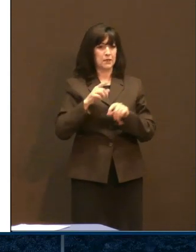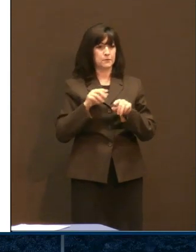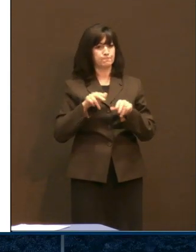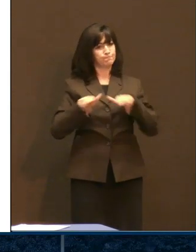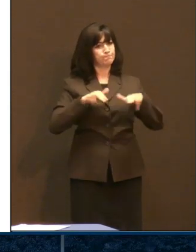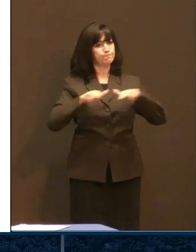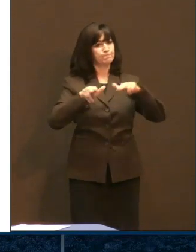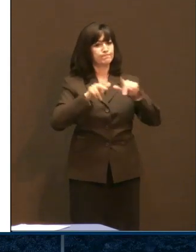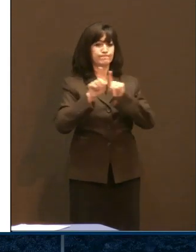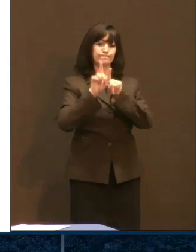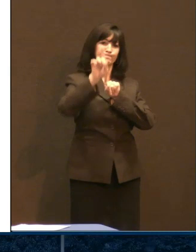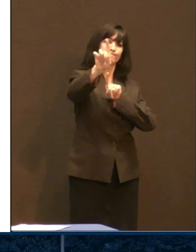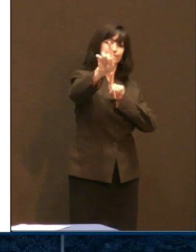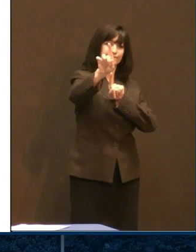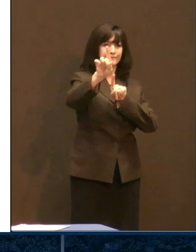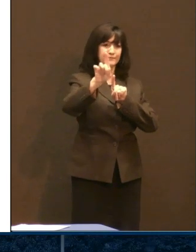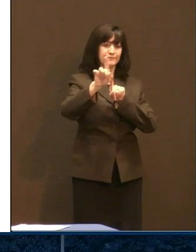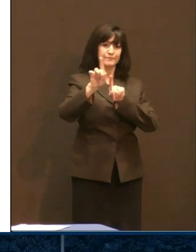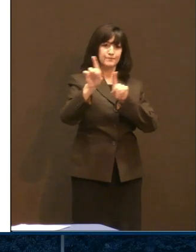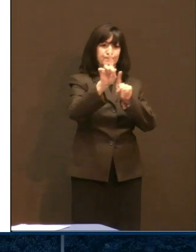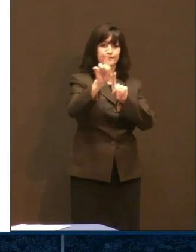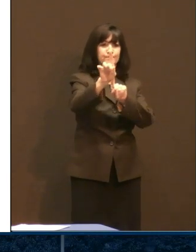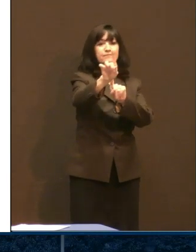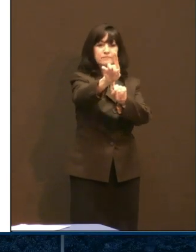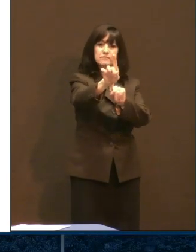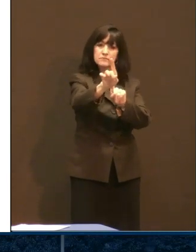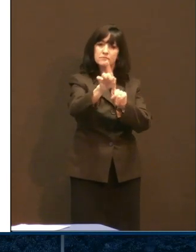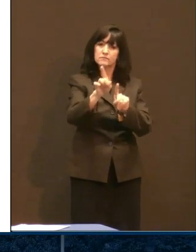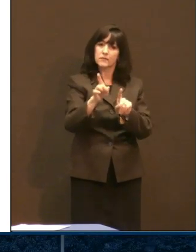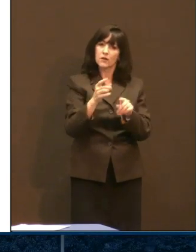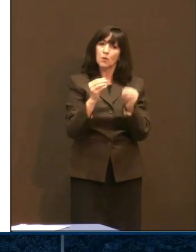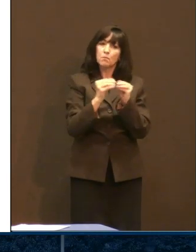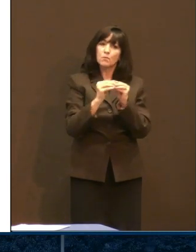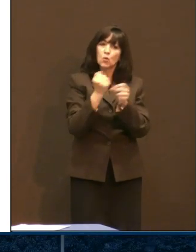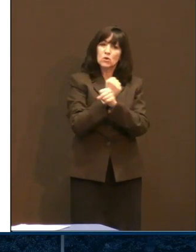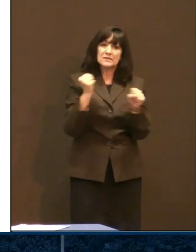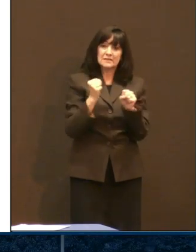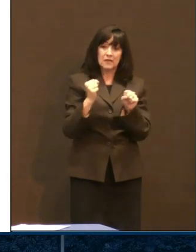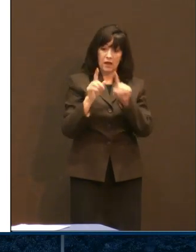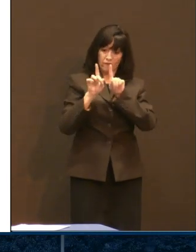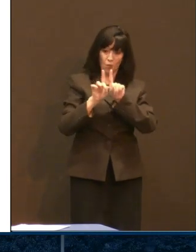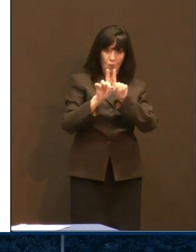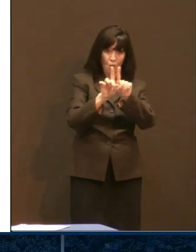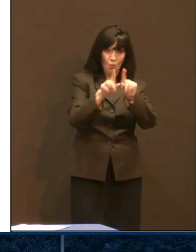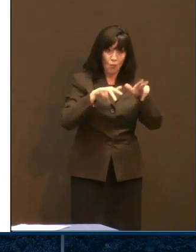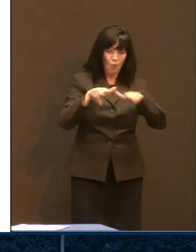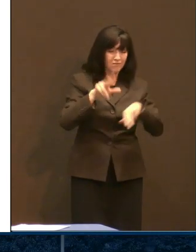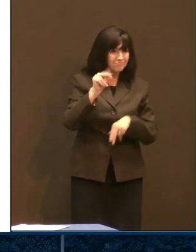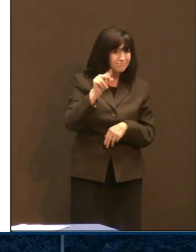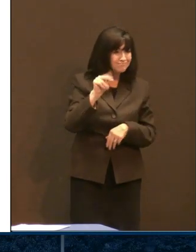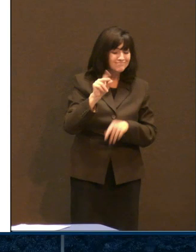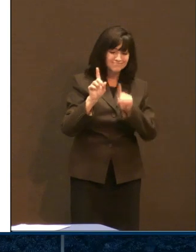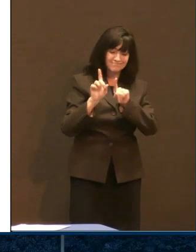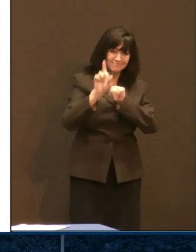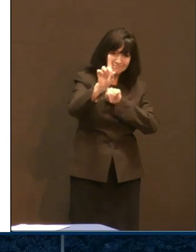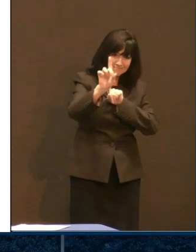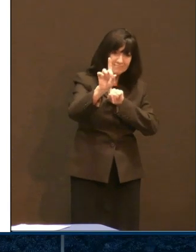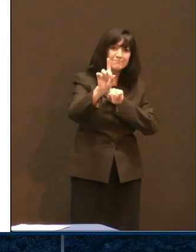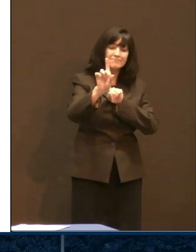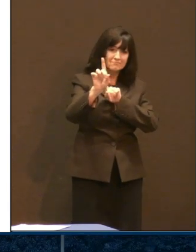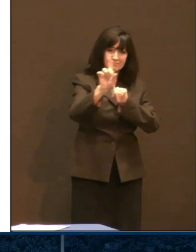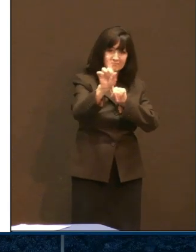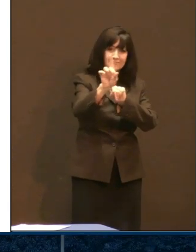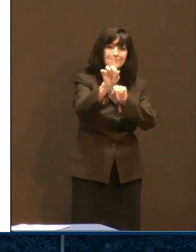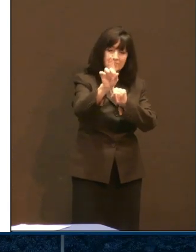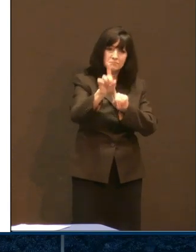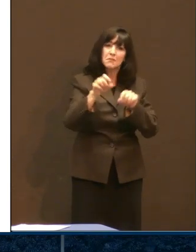I walk behind her, and I know my brothers and sisters do the same. So think about that with your own parents and grandparents. I know that you